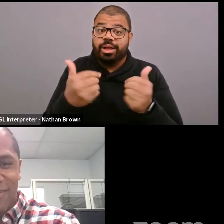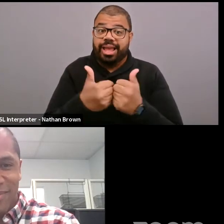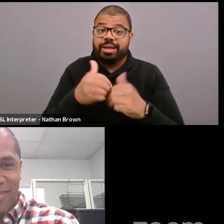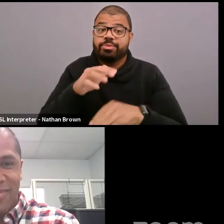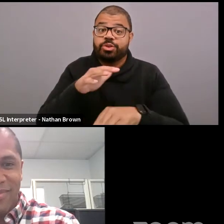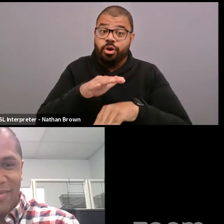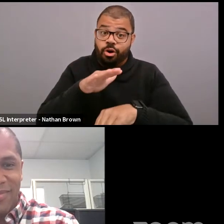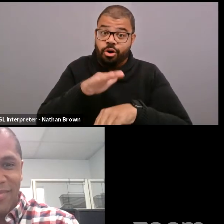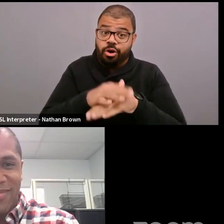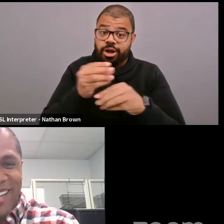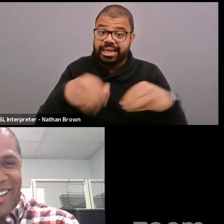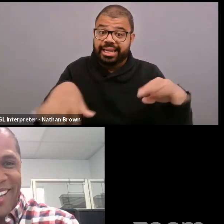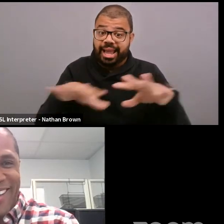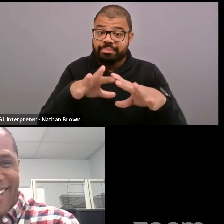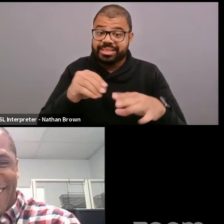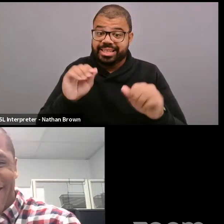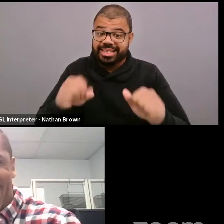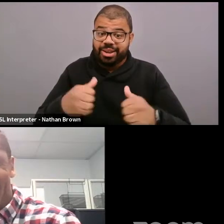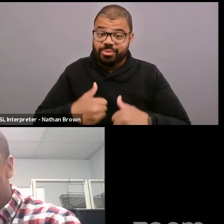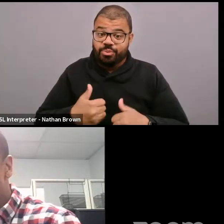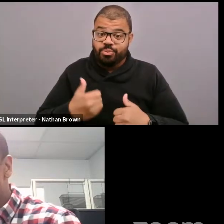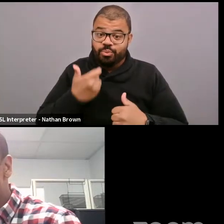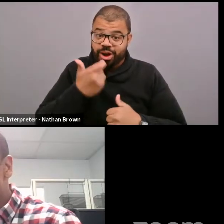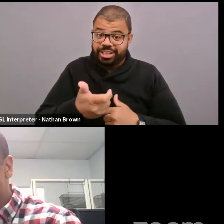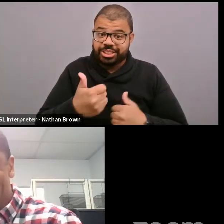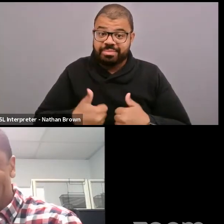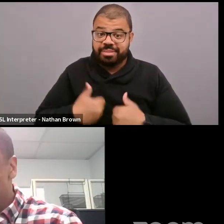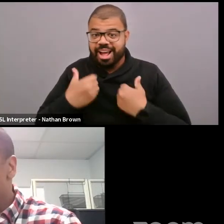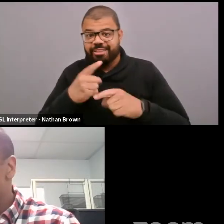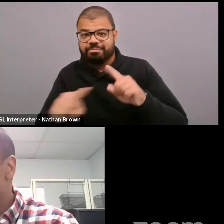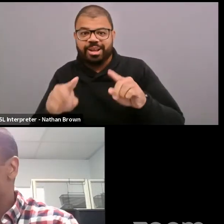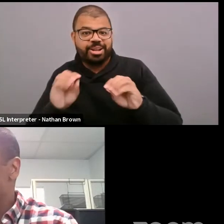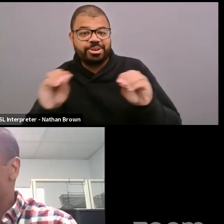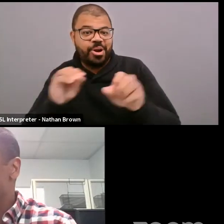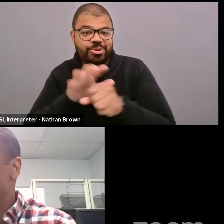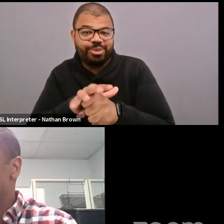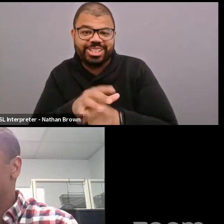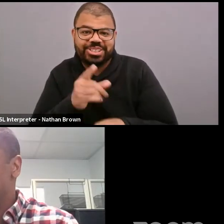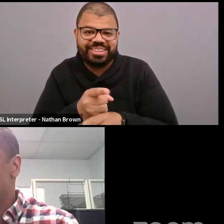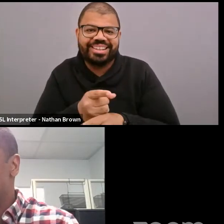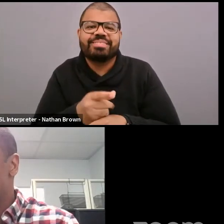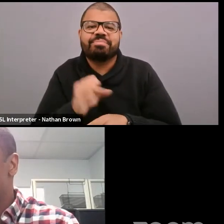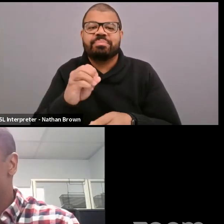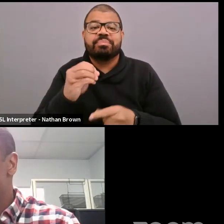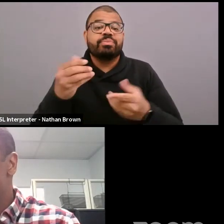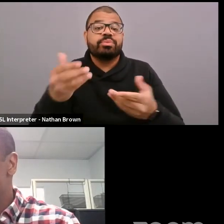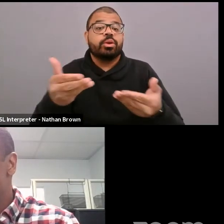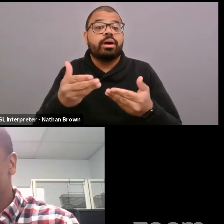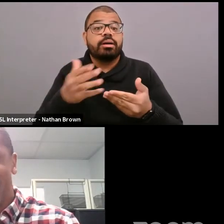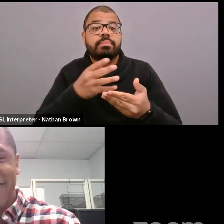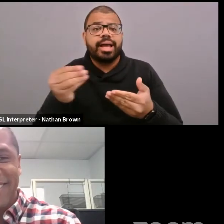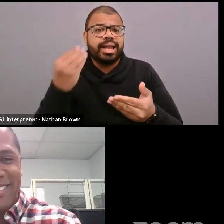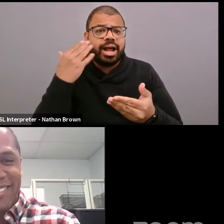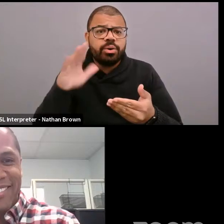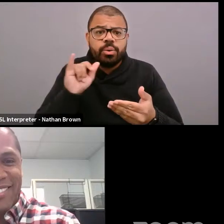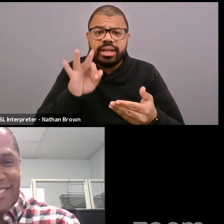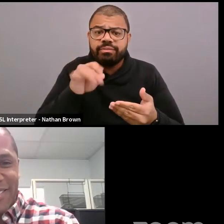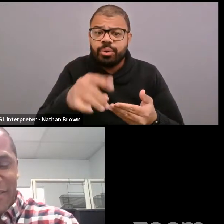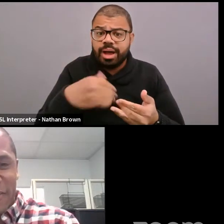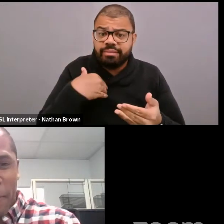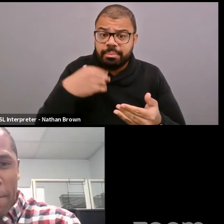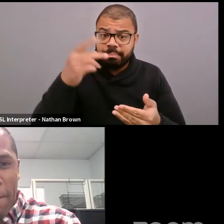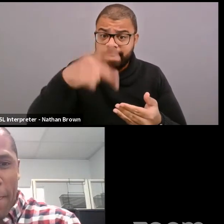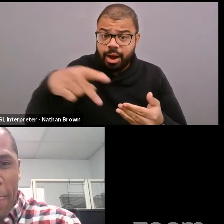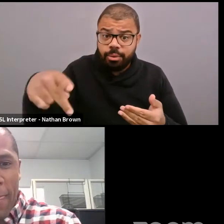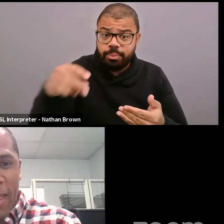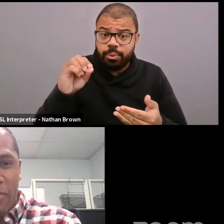to watch them live. So no pressure though. So welcome, Gilberto. And I don't know if you have PowerPoint or anything you